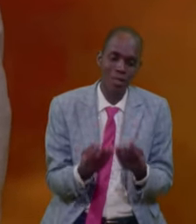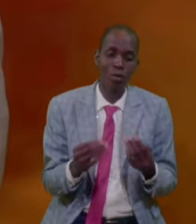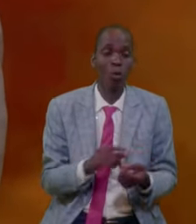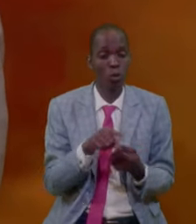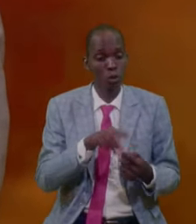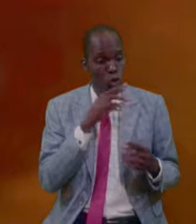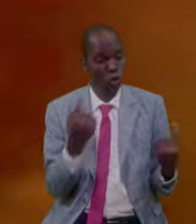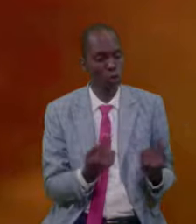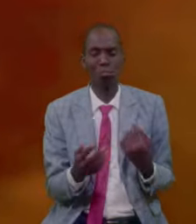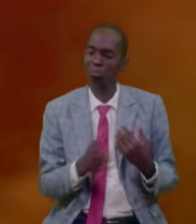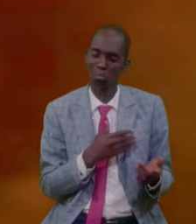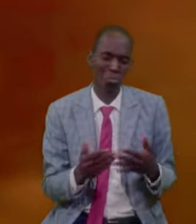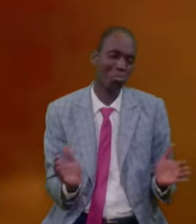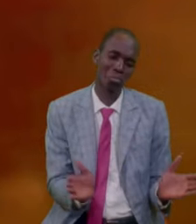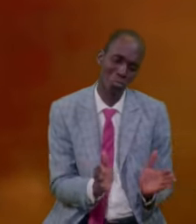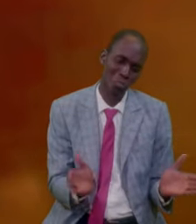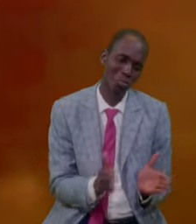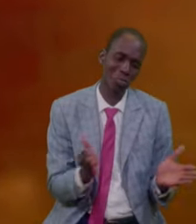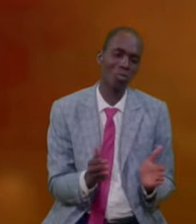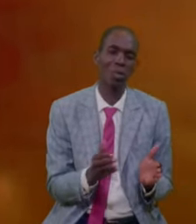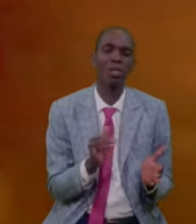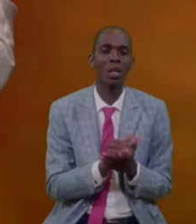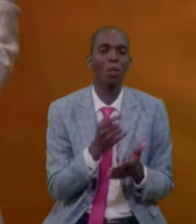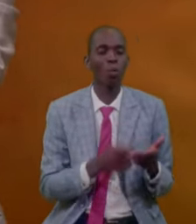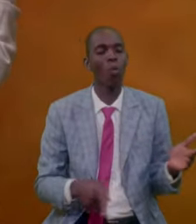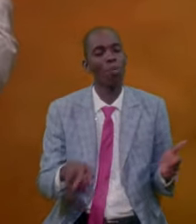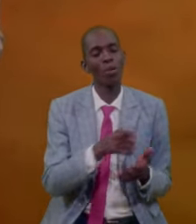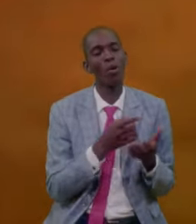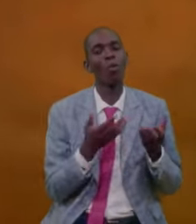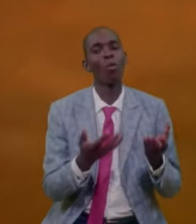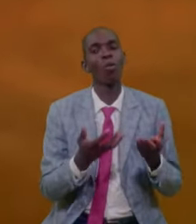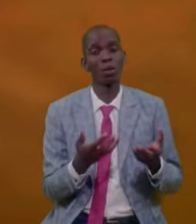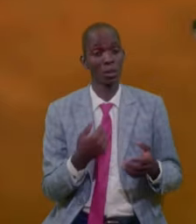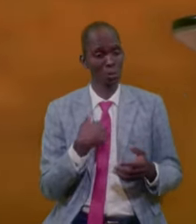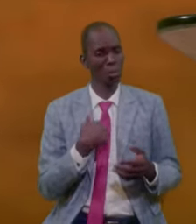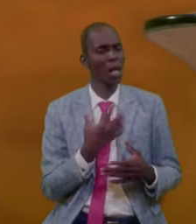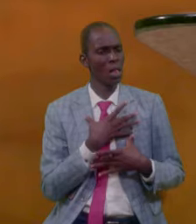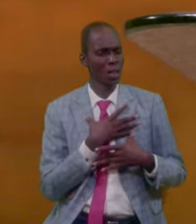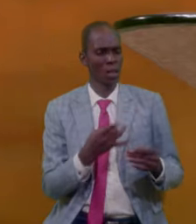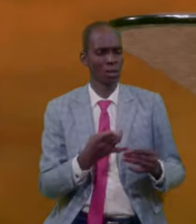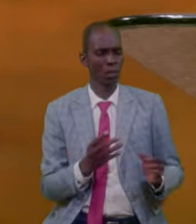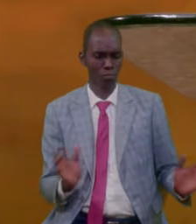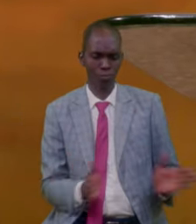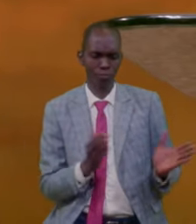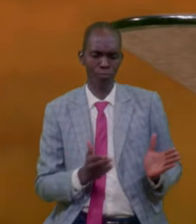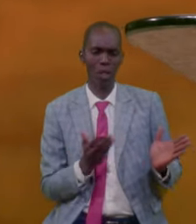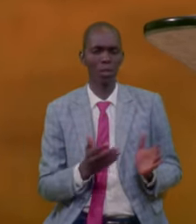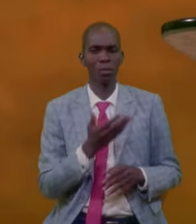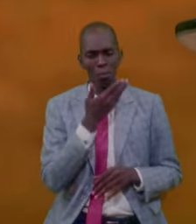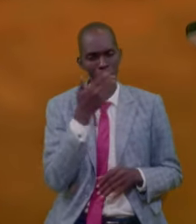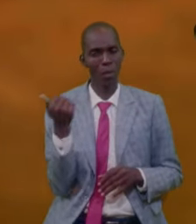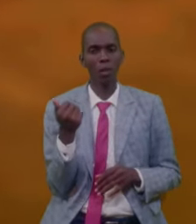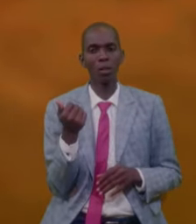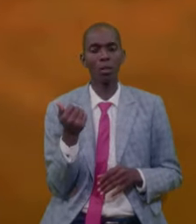sinning. That's what they want. I like encouragement. I choose encouragement. Choose the